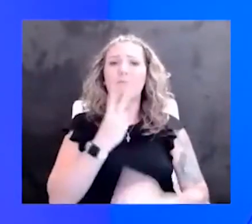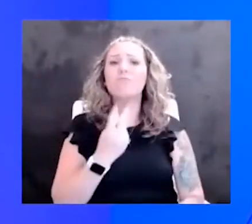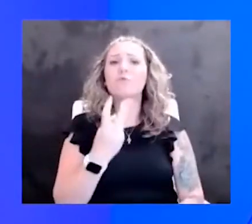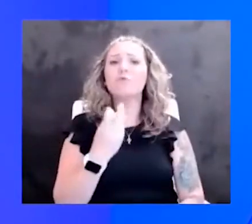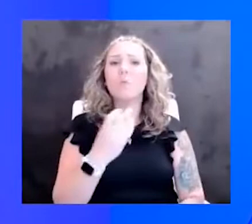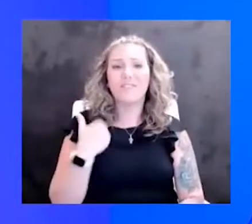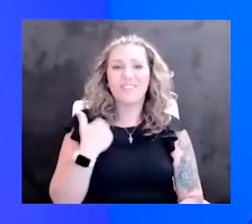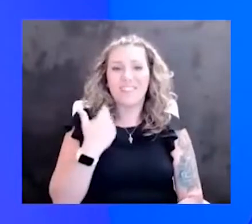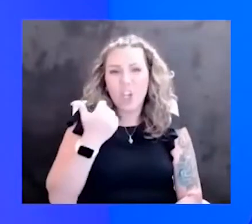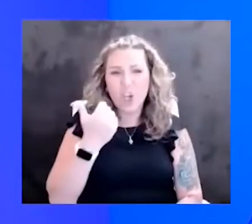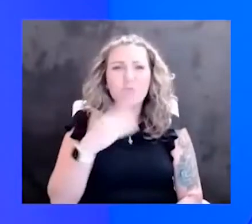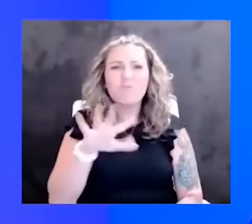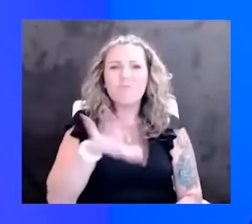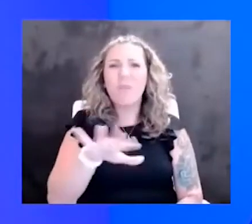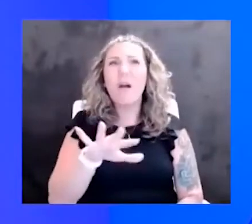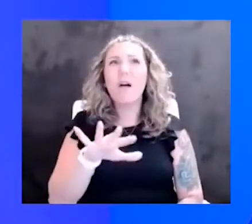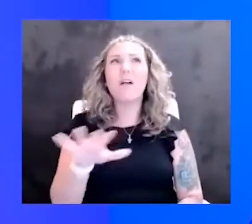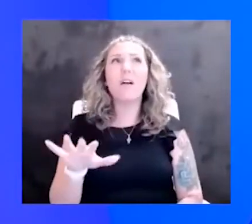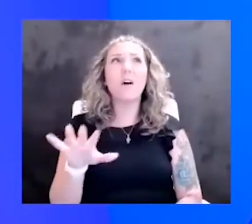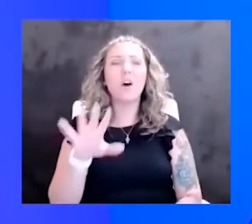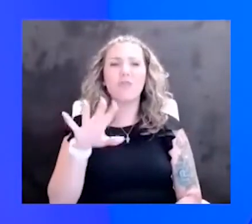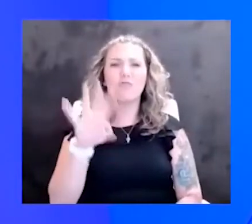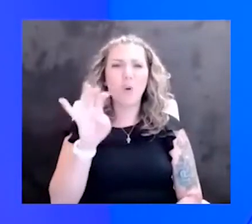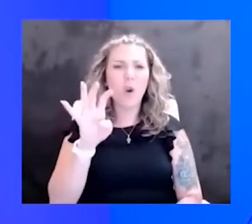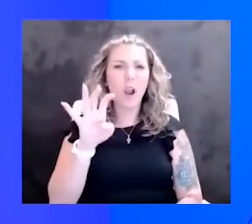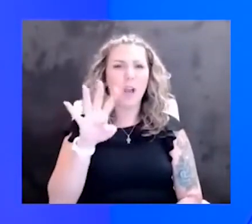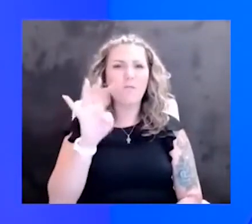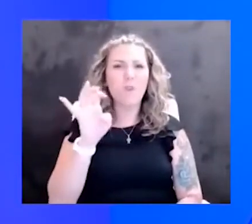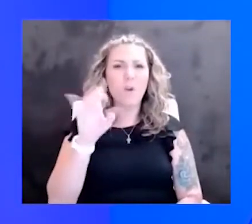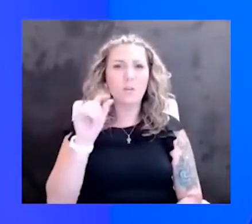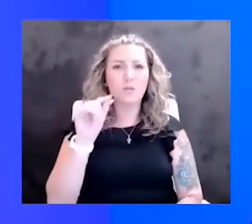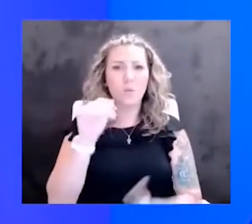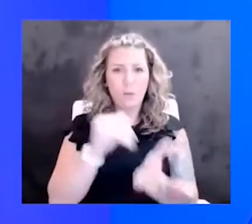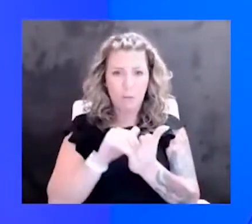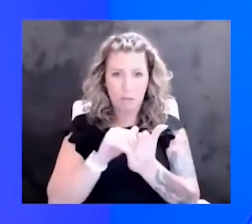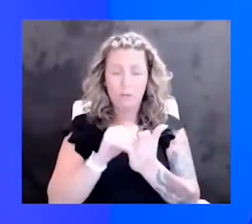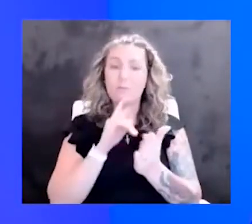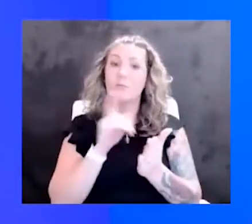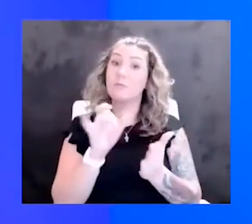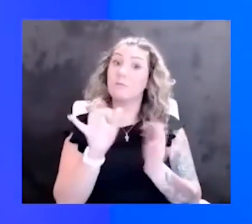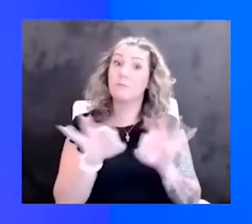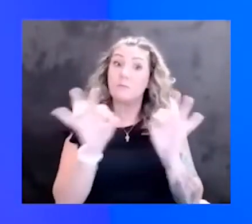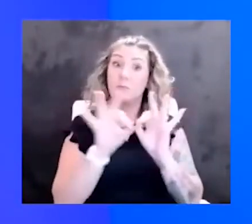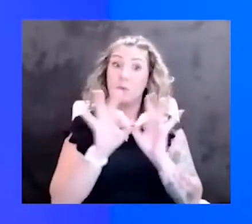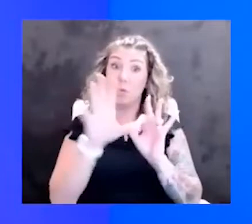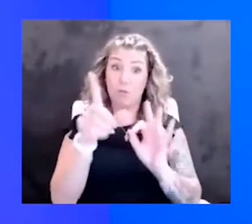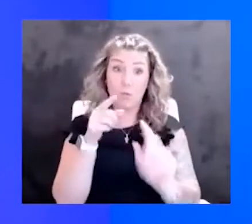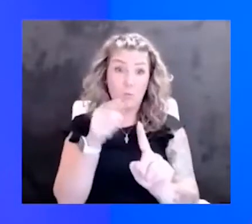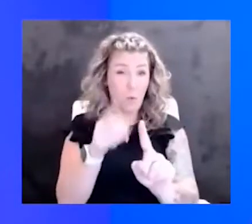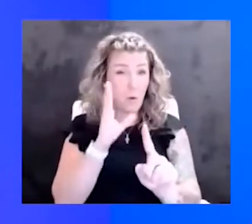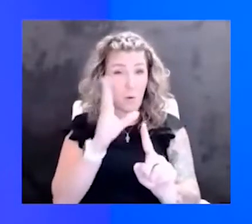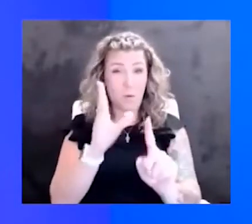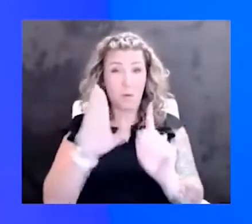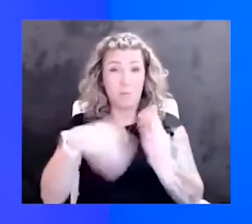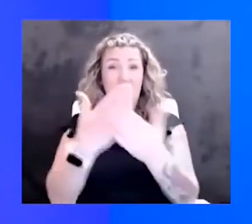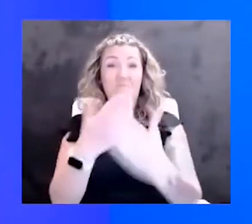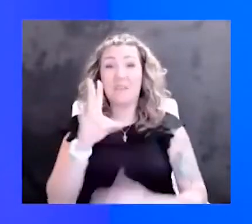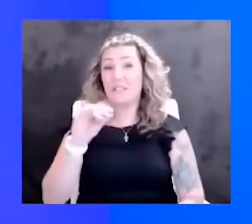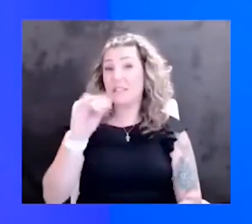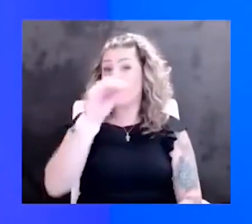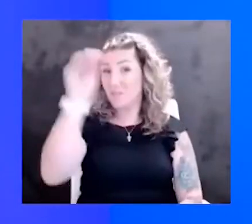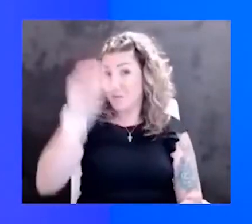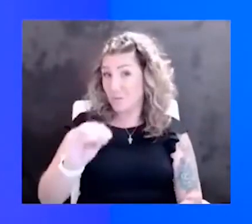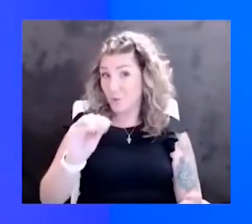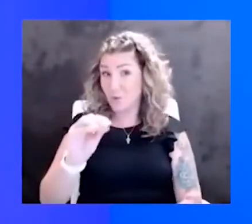around 400 or 420,000 people. So it's important, to your point. Will we get to 70% by July 4th like the